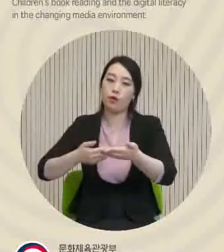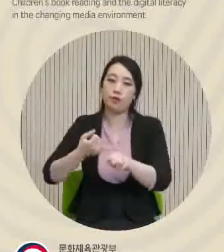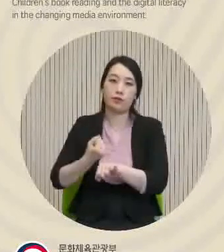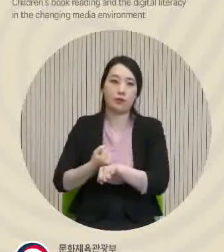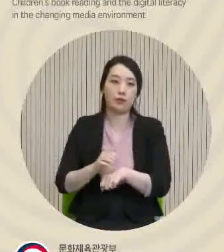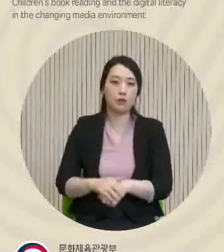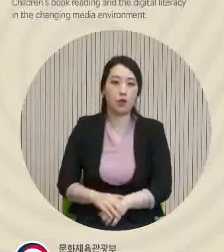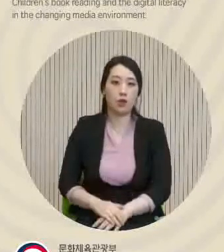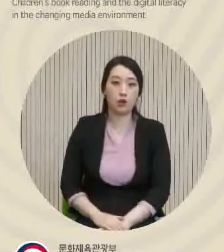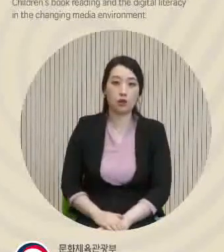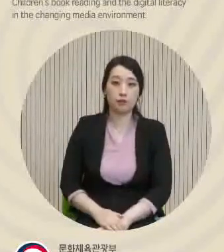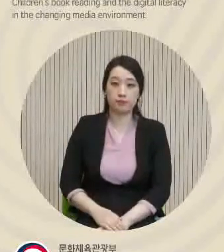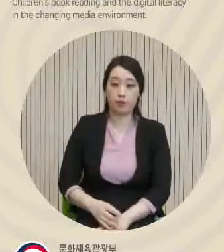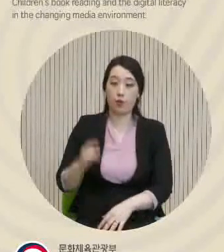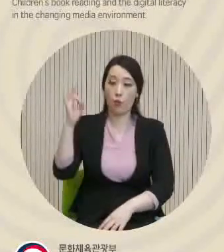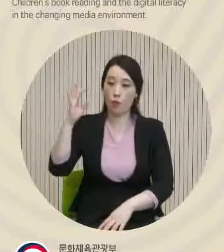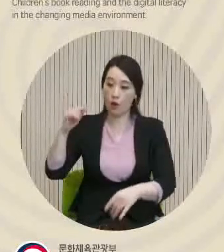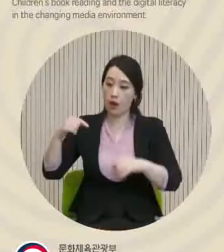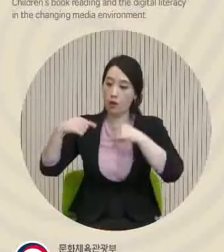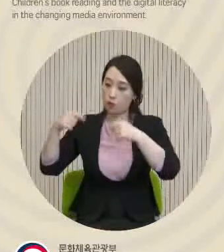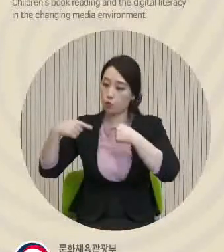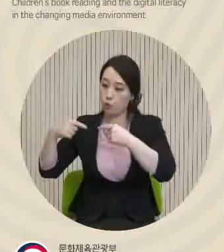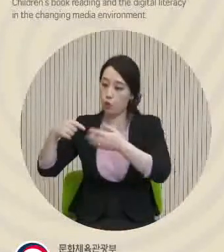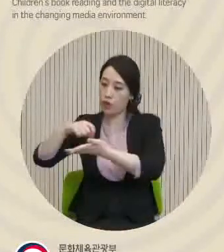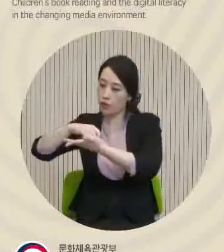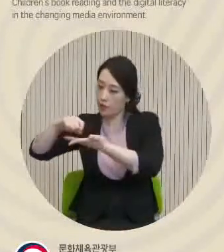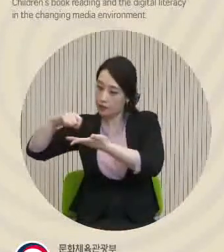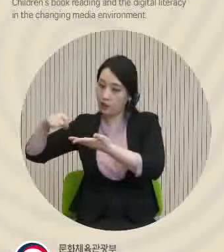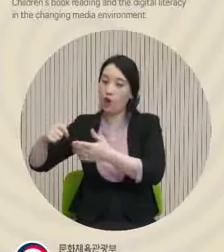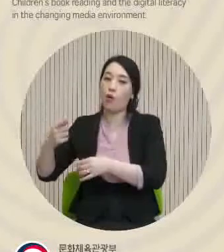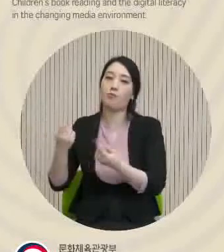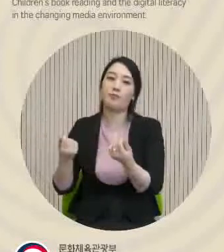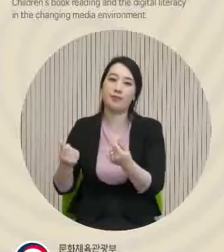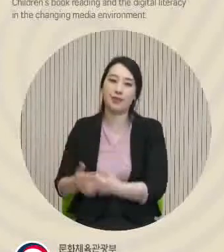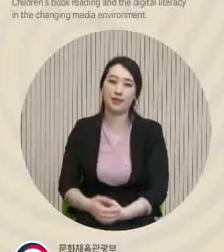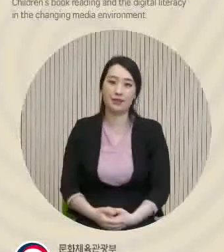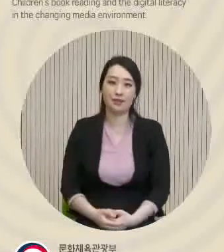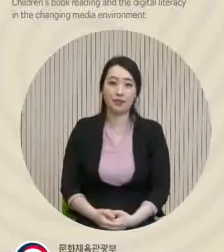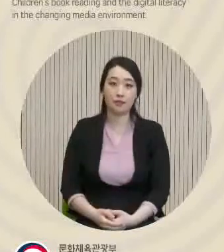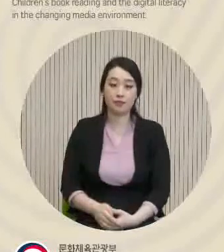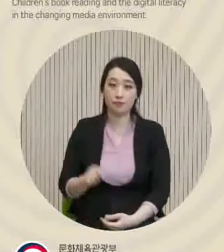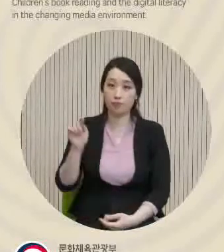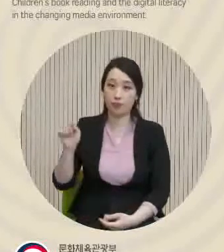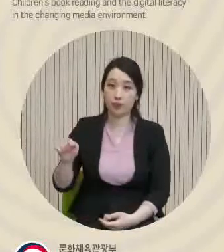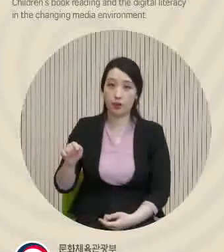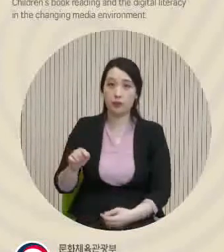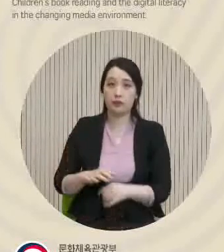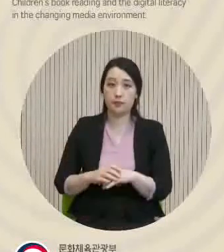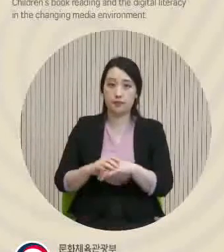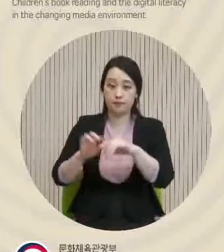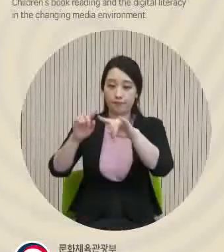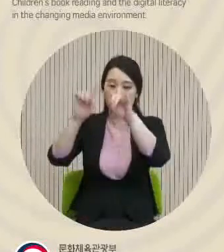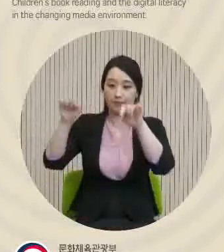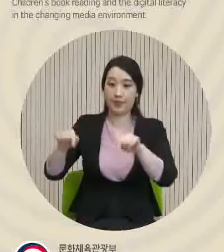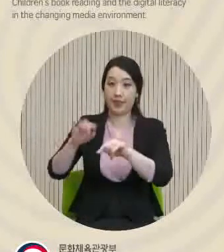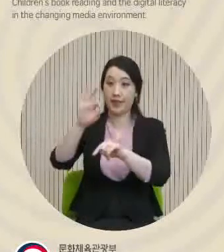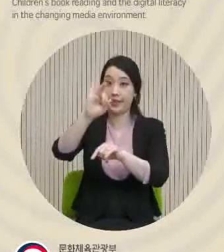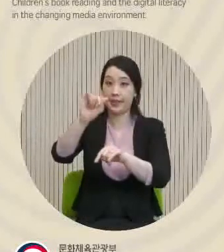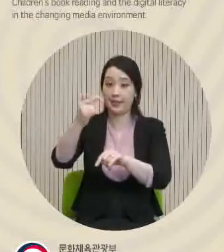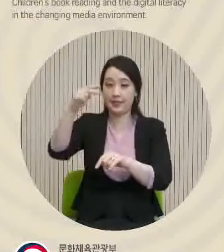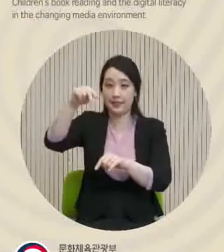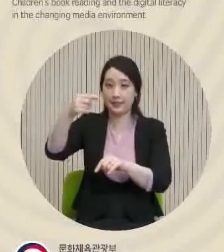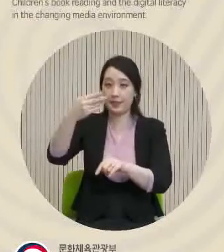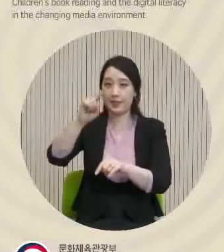writing their feelings on paper. It is similar to the existing type of reading activities. And